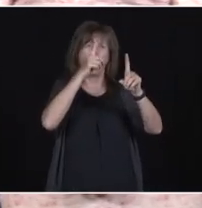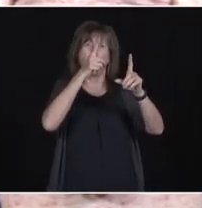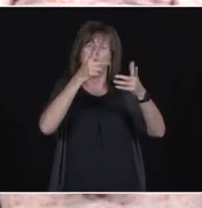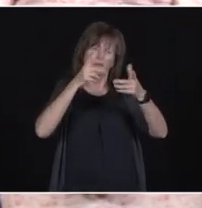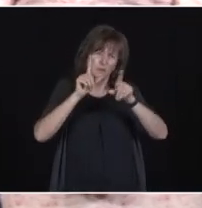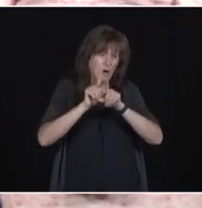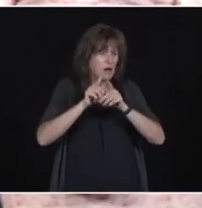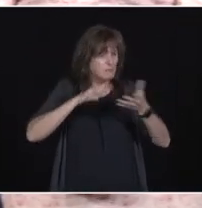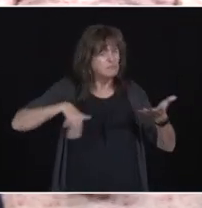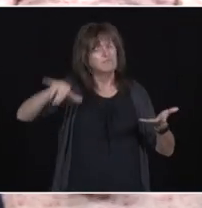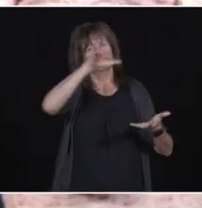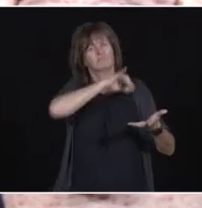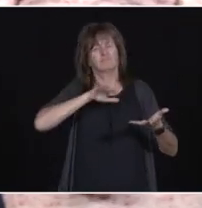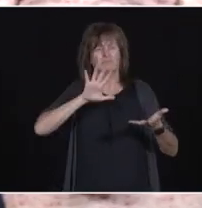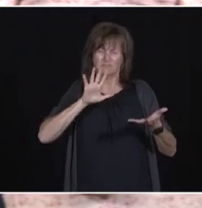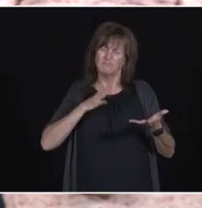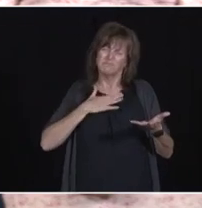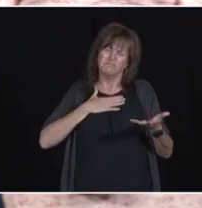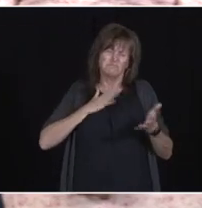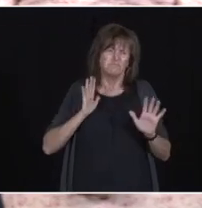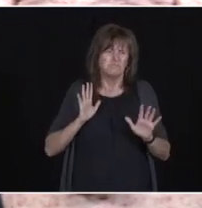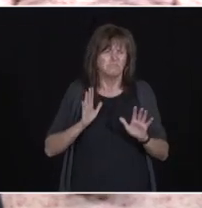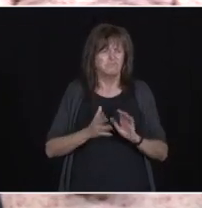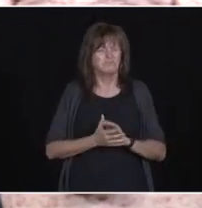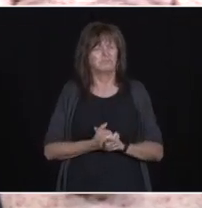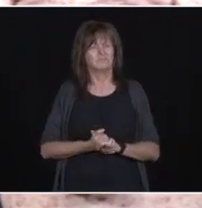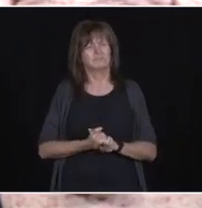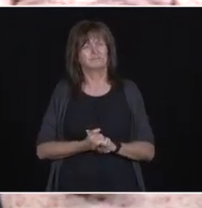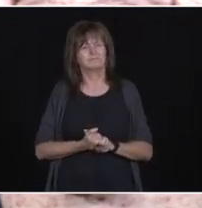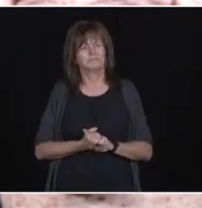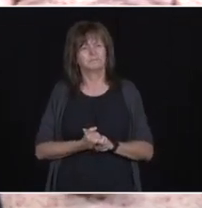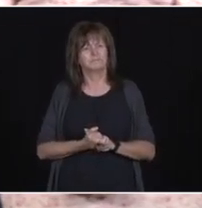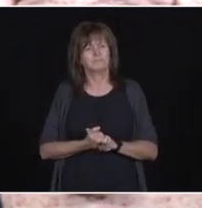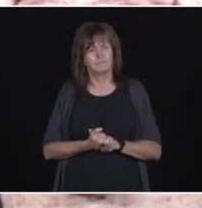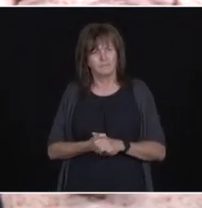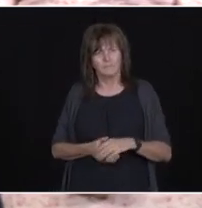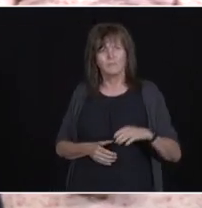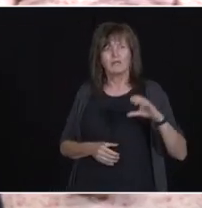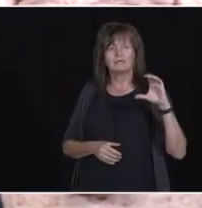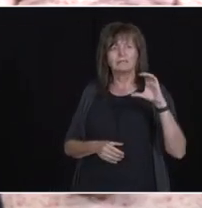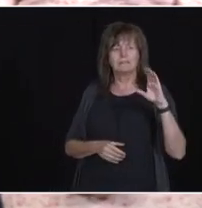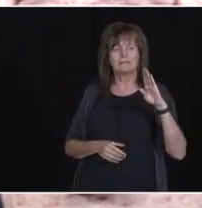Next question comes from Jacob Barker from CBC Windsor. Hi, Jacob. Go ahead.